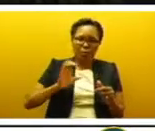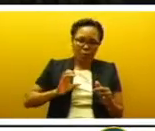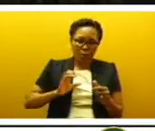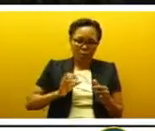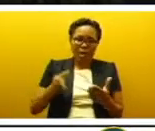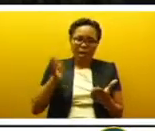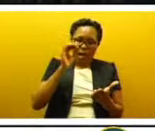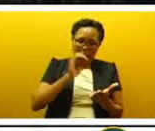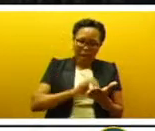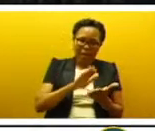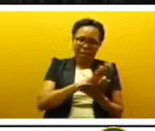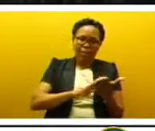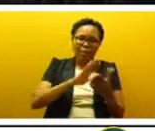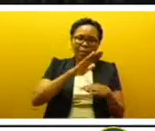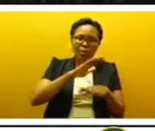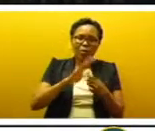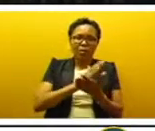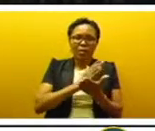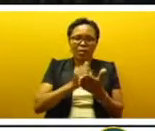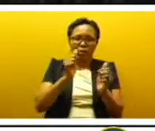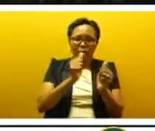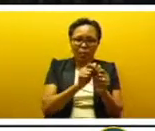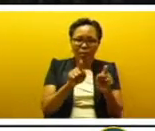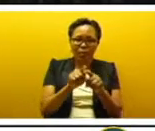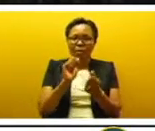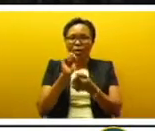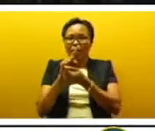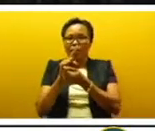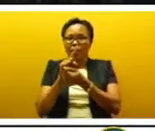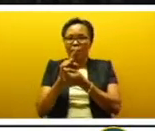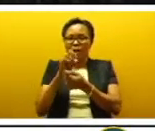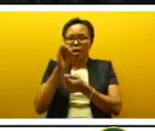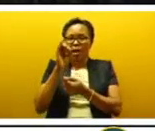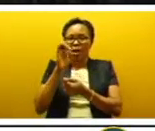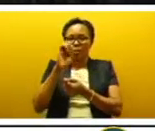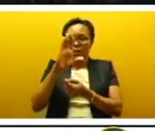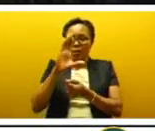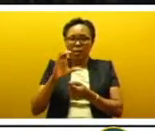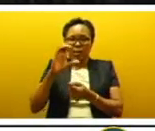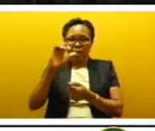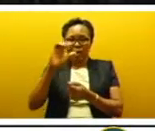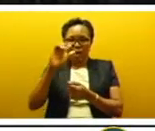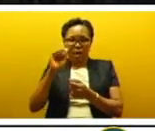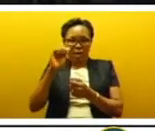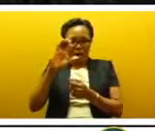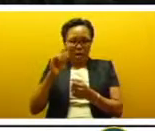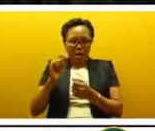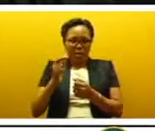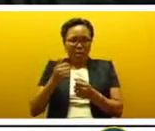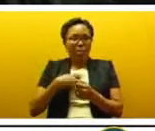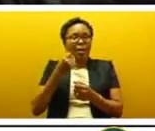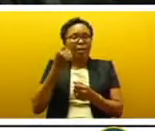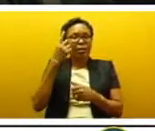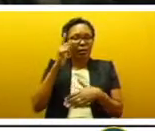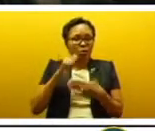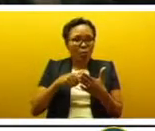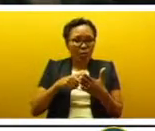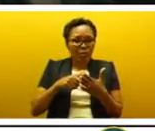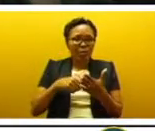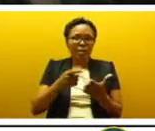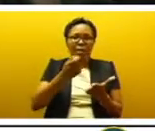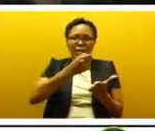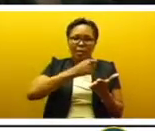on sections 10 and 11 of the IEBC Act, my understanding has always been that the